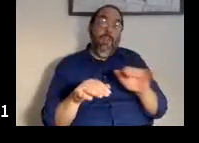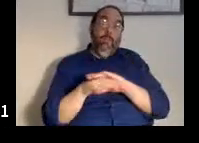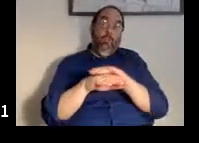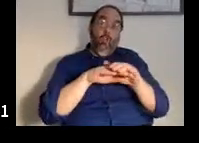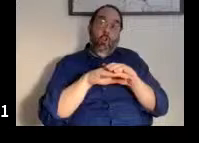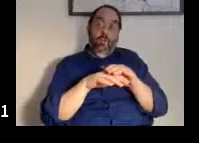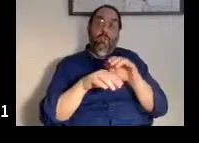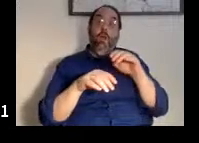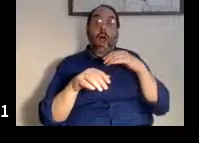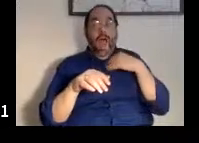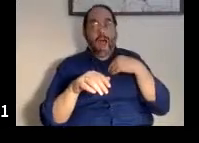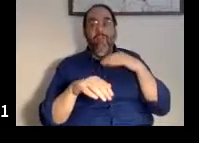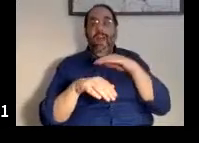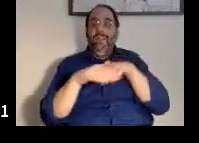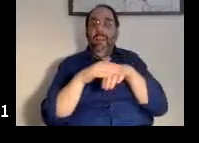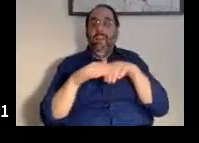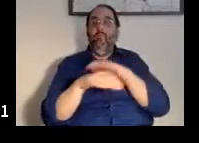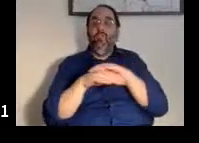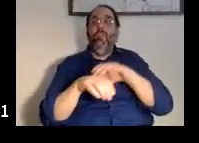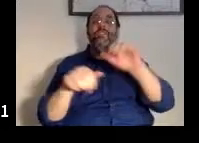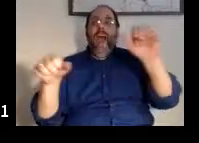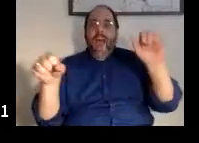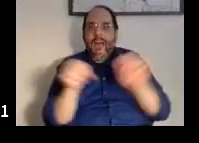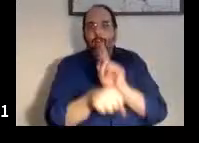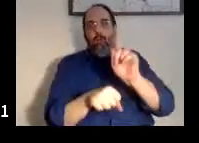accessible surface throughout.